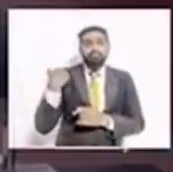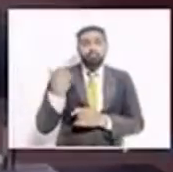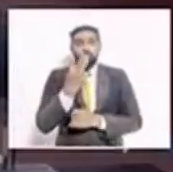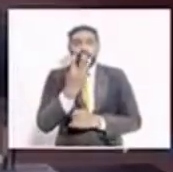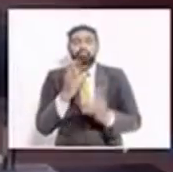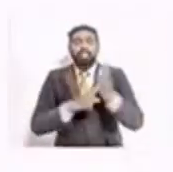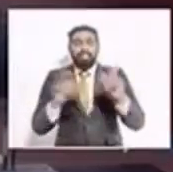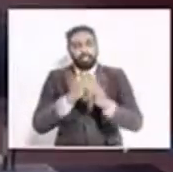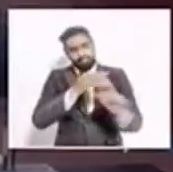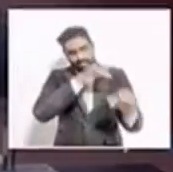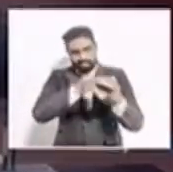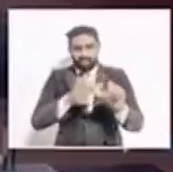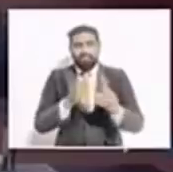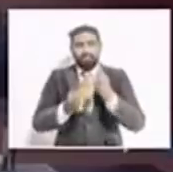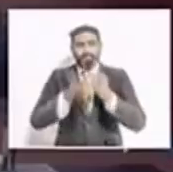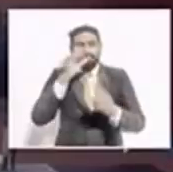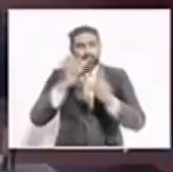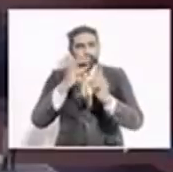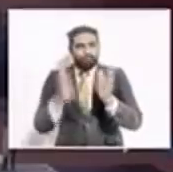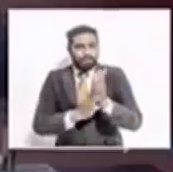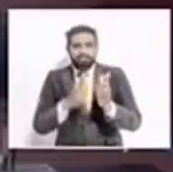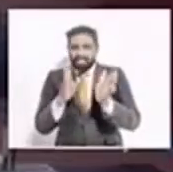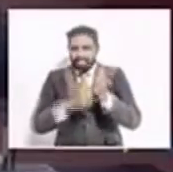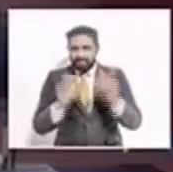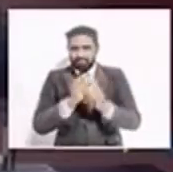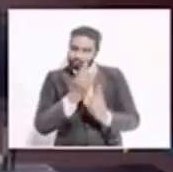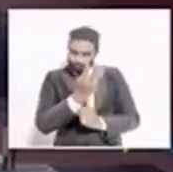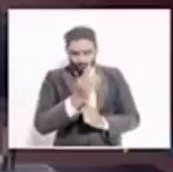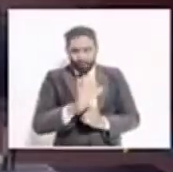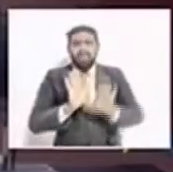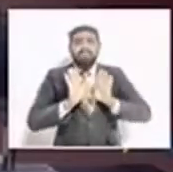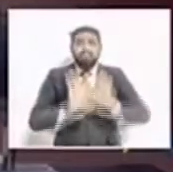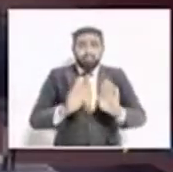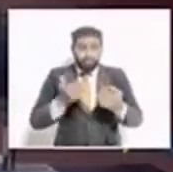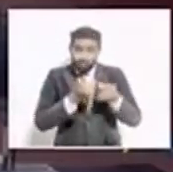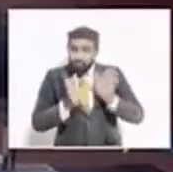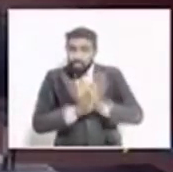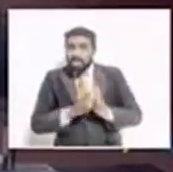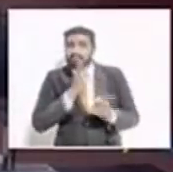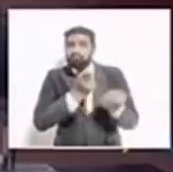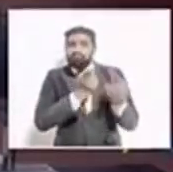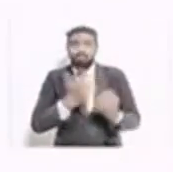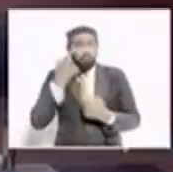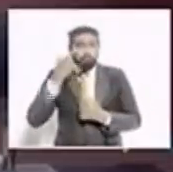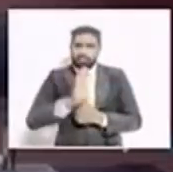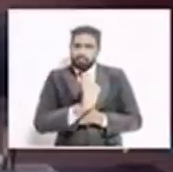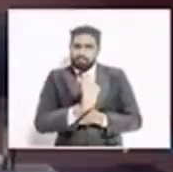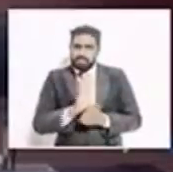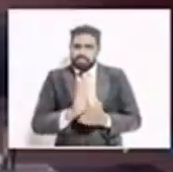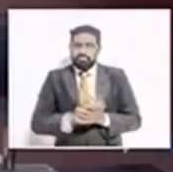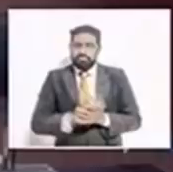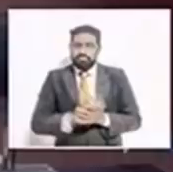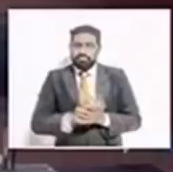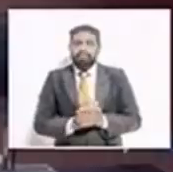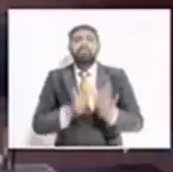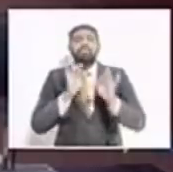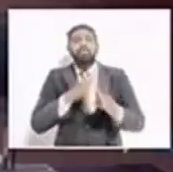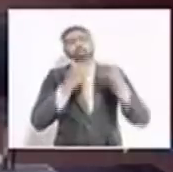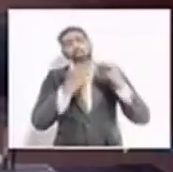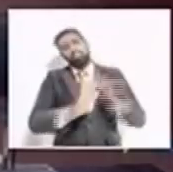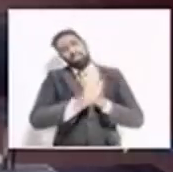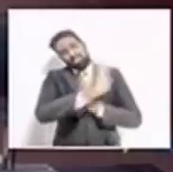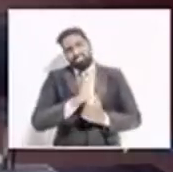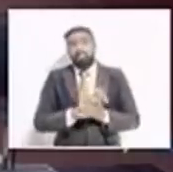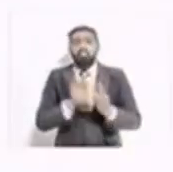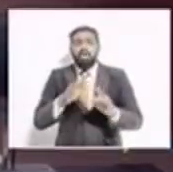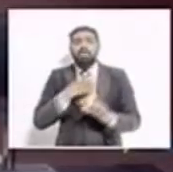and as a minister, he cannot evade his responsibilities. That mentality can only be in their homes. Can the younger brother act irresponsibly if